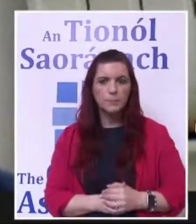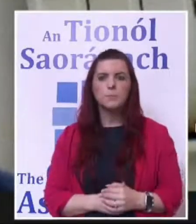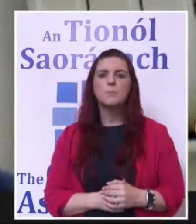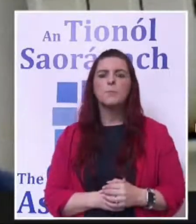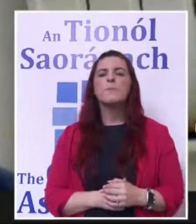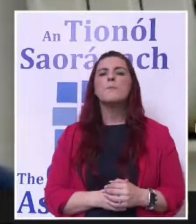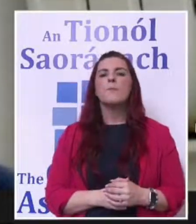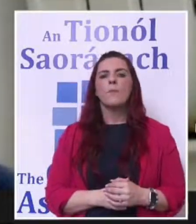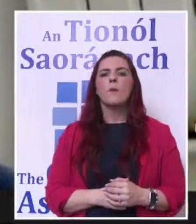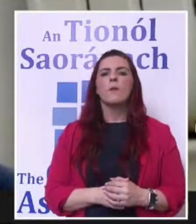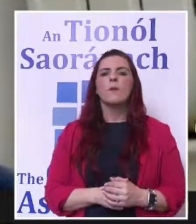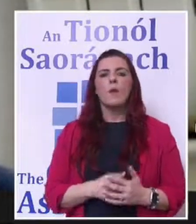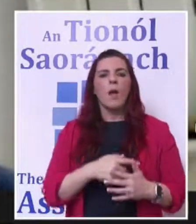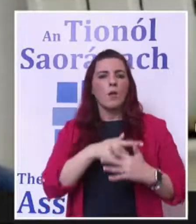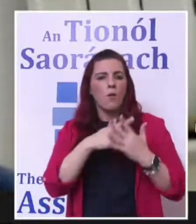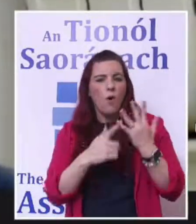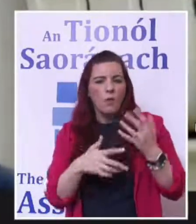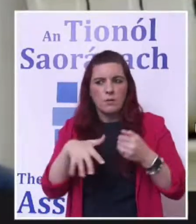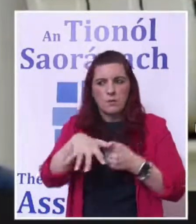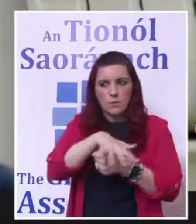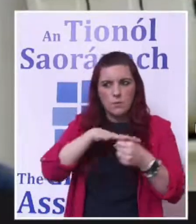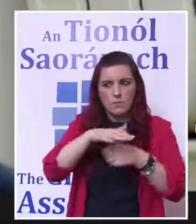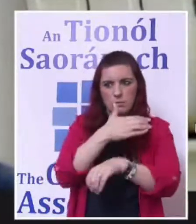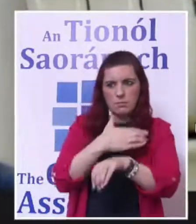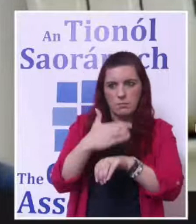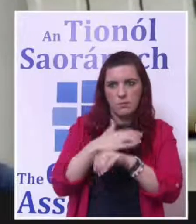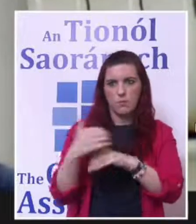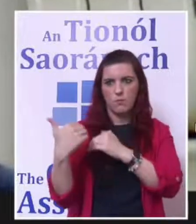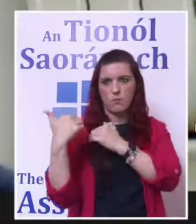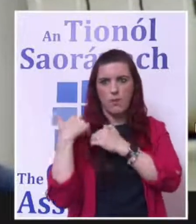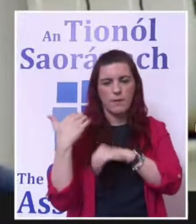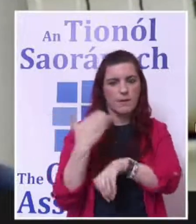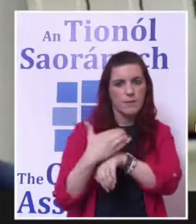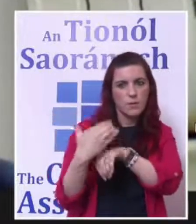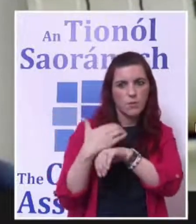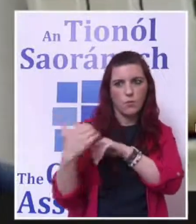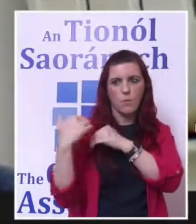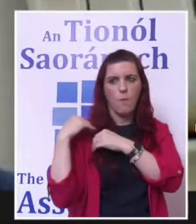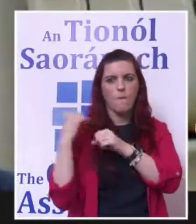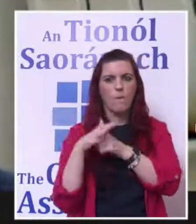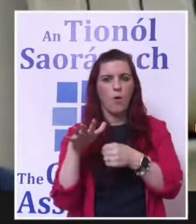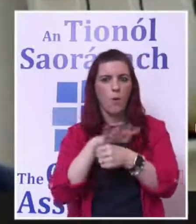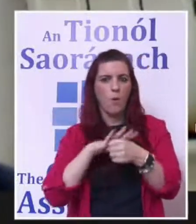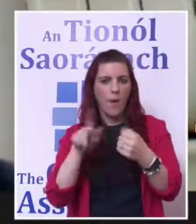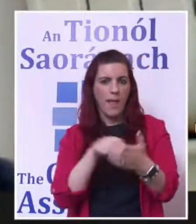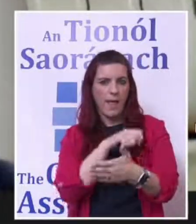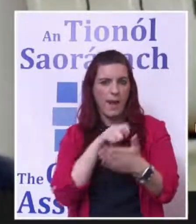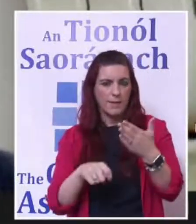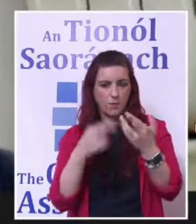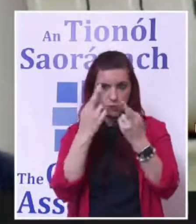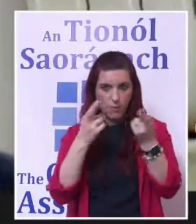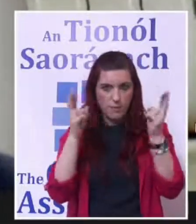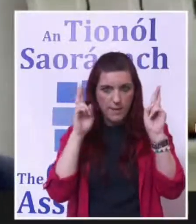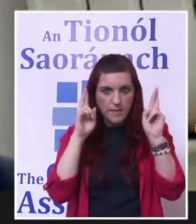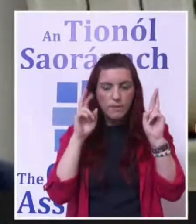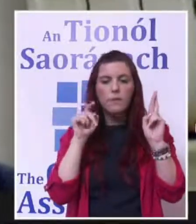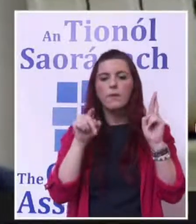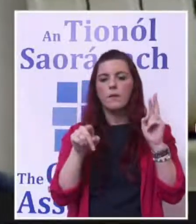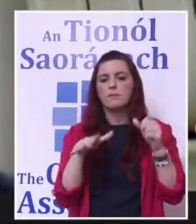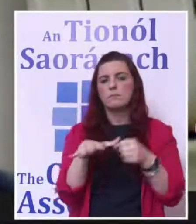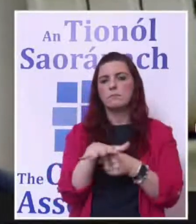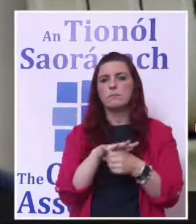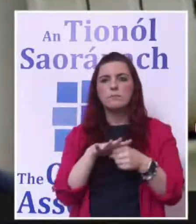In all instances, there's a continuing role, a critical continuing role for the local elected representatives. Going back